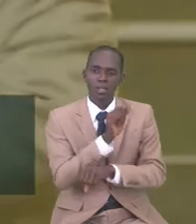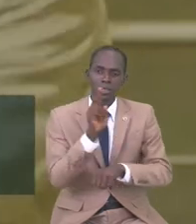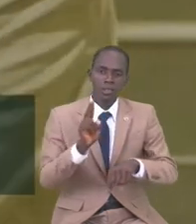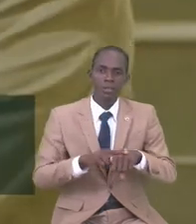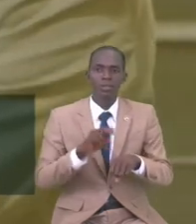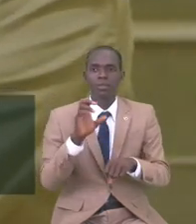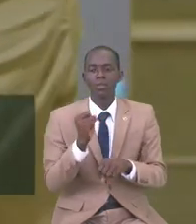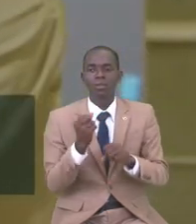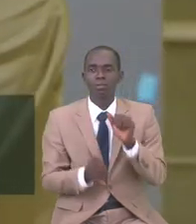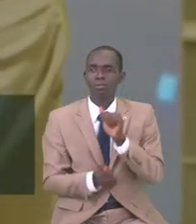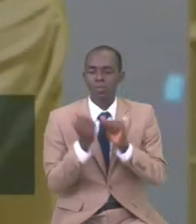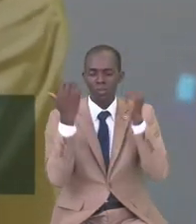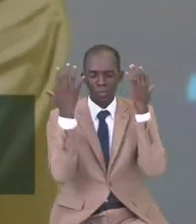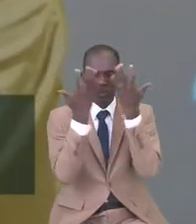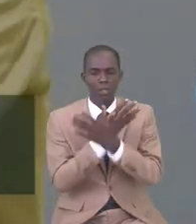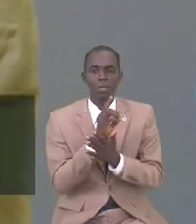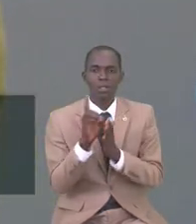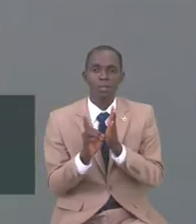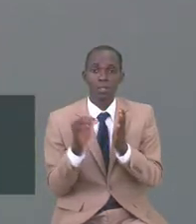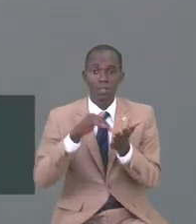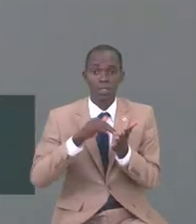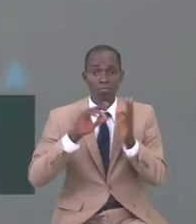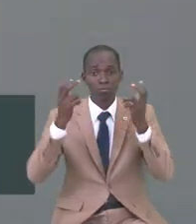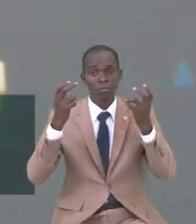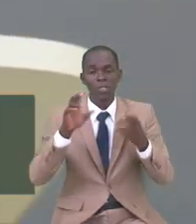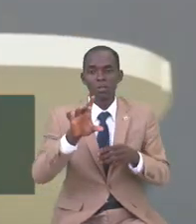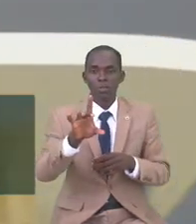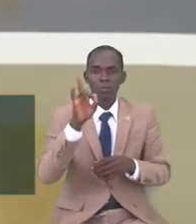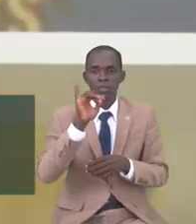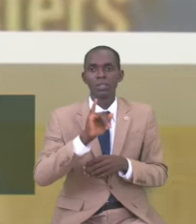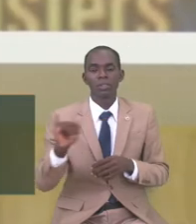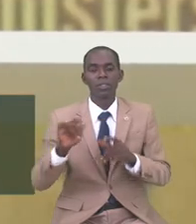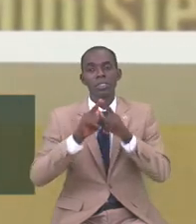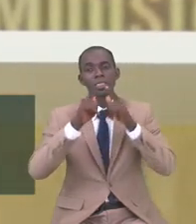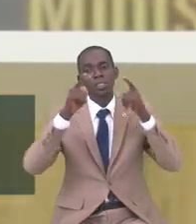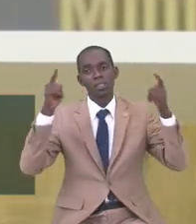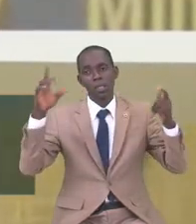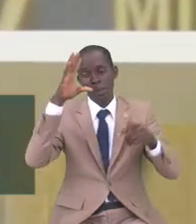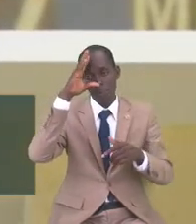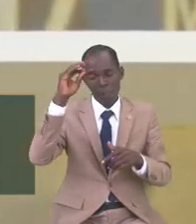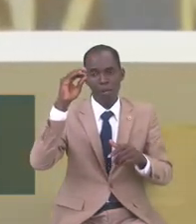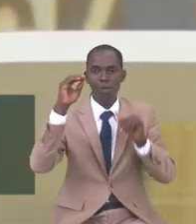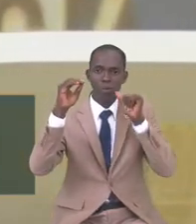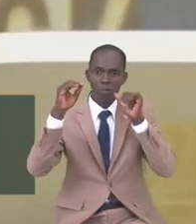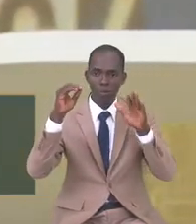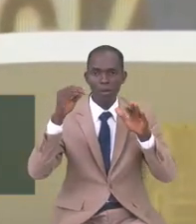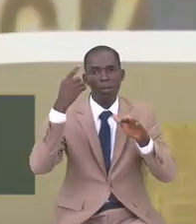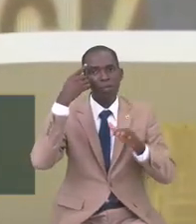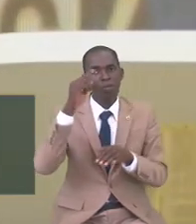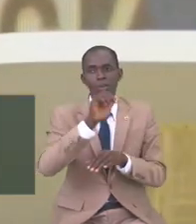hour. Discovering dynamic men and women for a